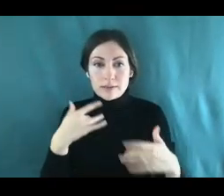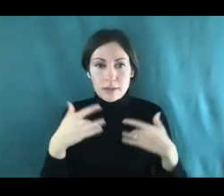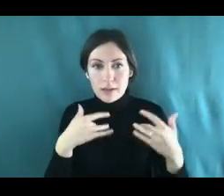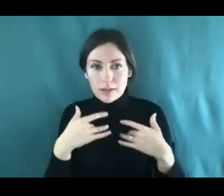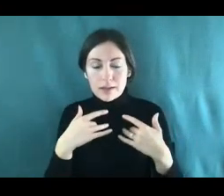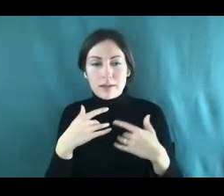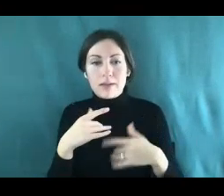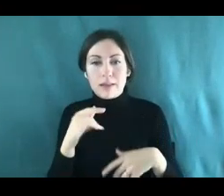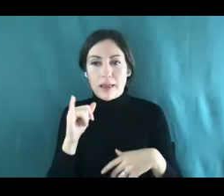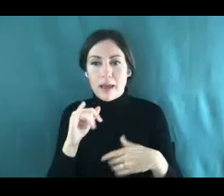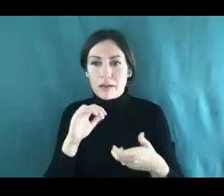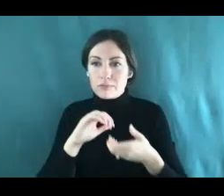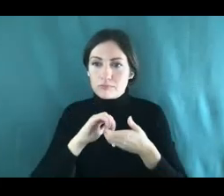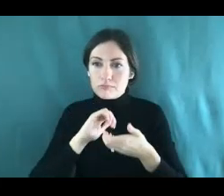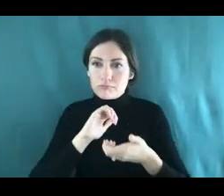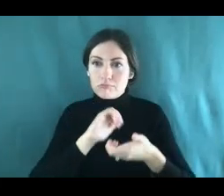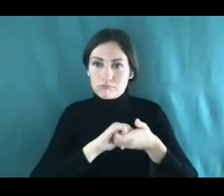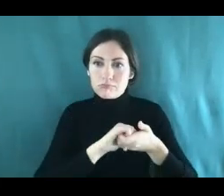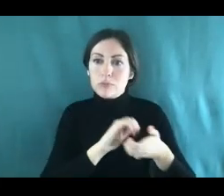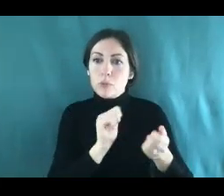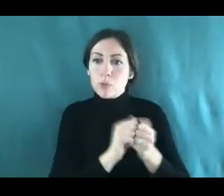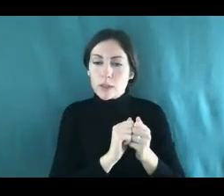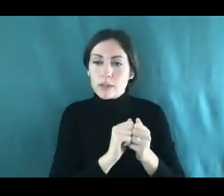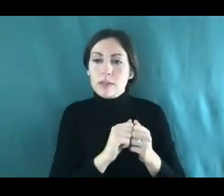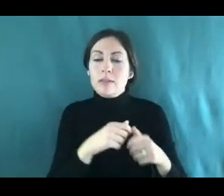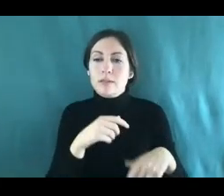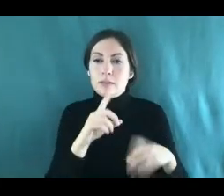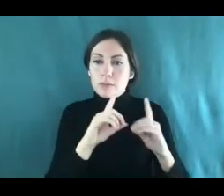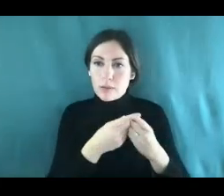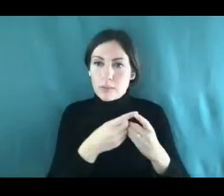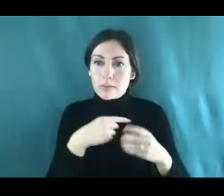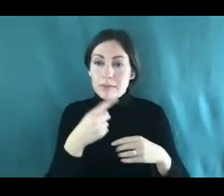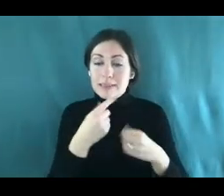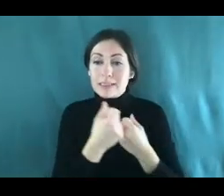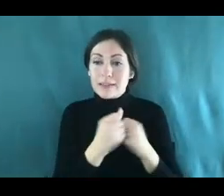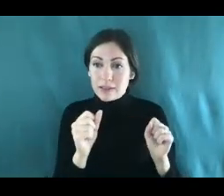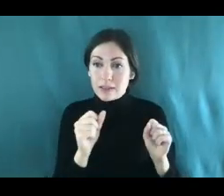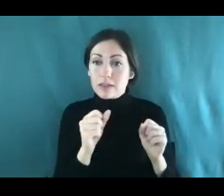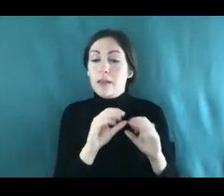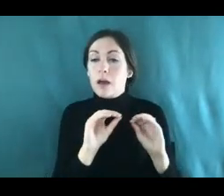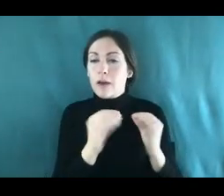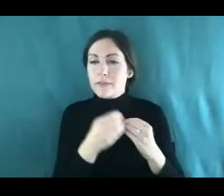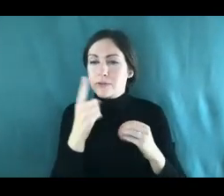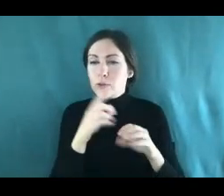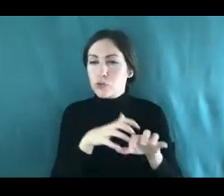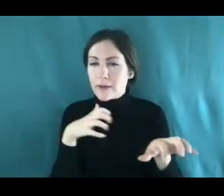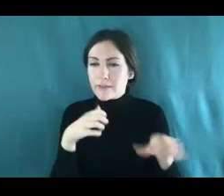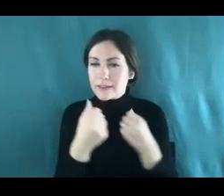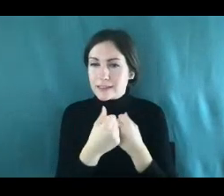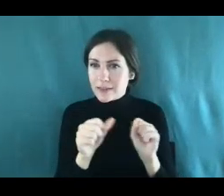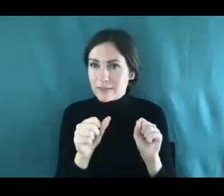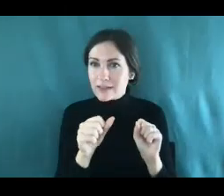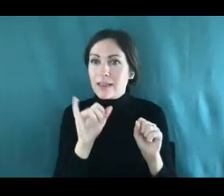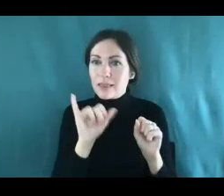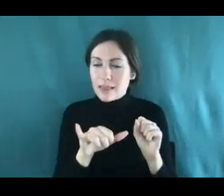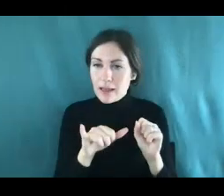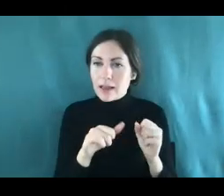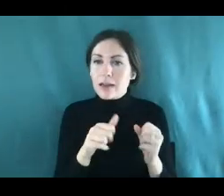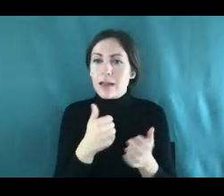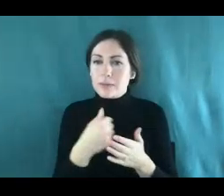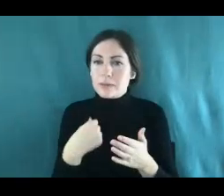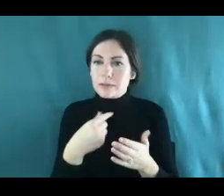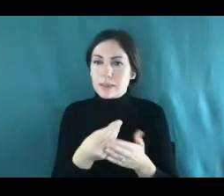that the relationship with the Nevada Department of Public Safety's Office of Traffic Safety in particular is what resulted in that additional